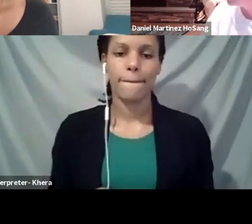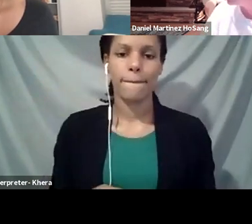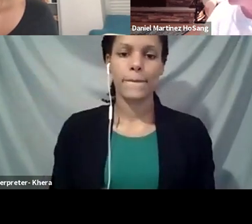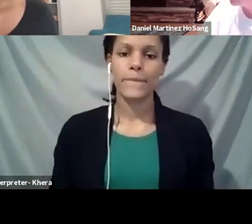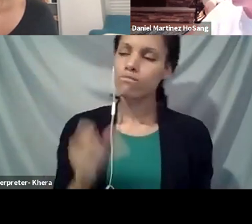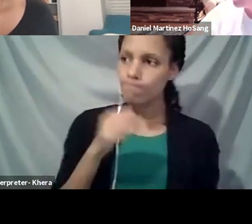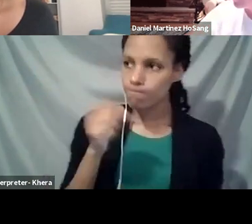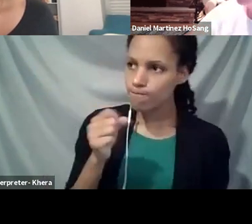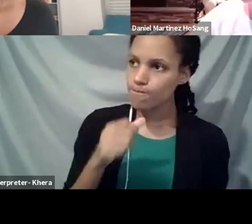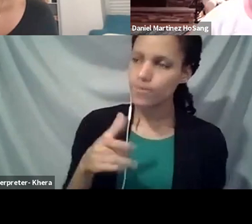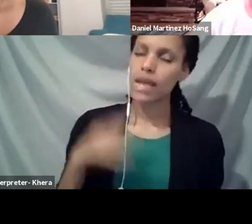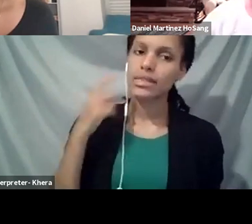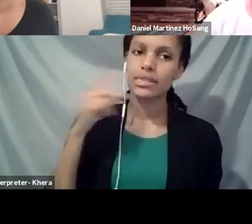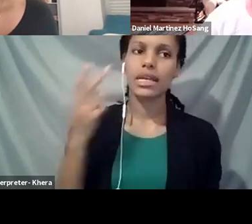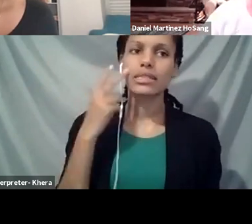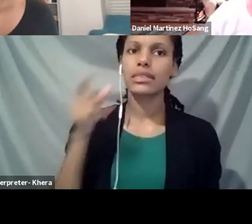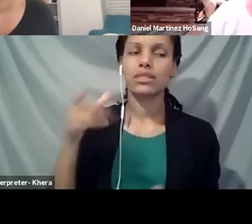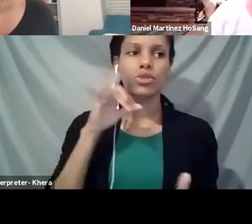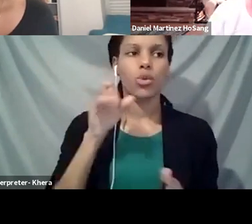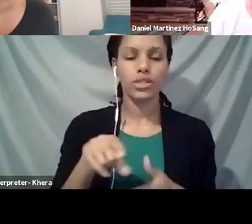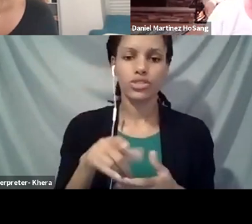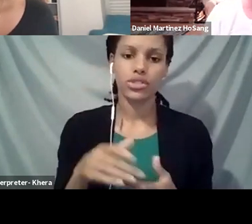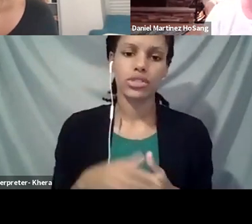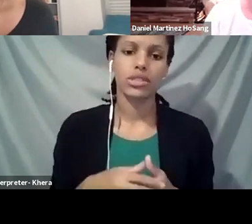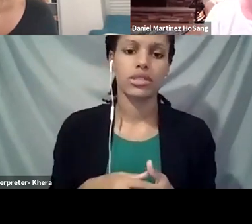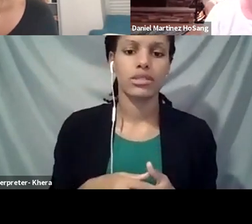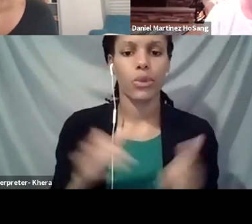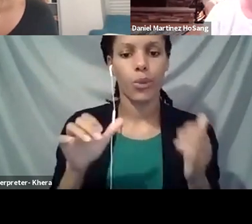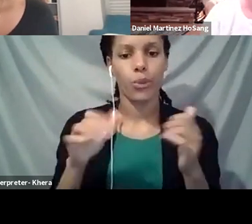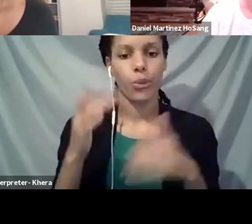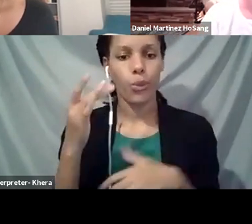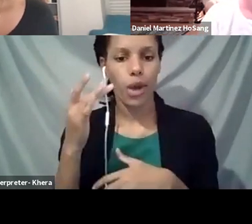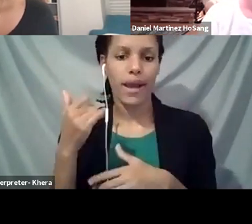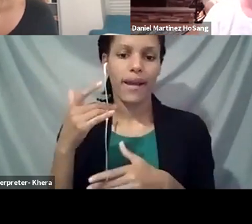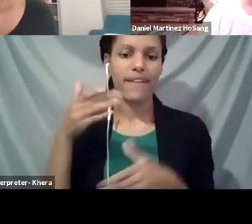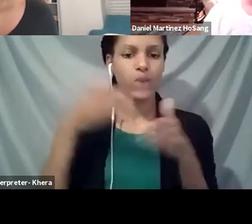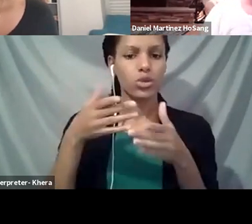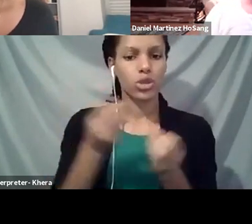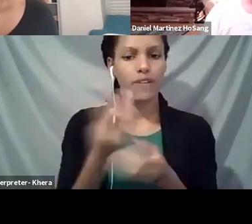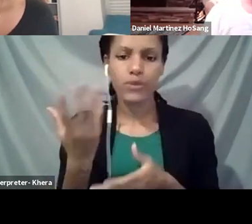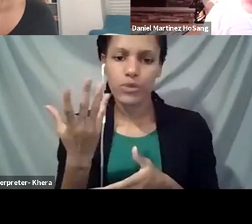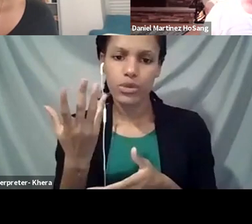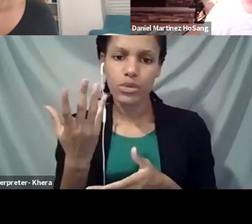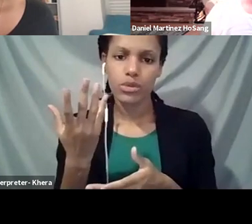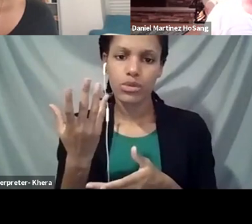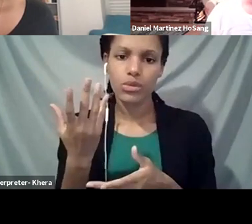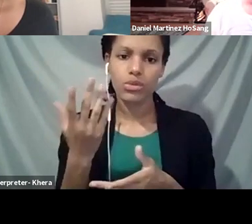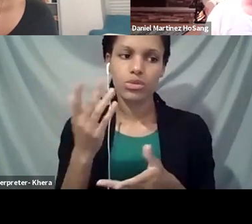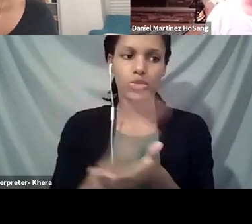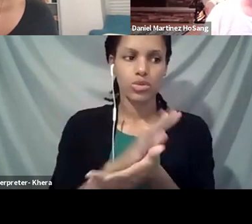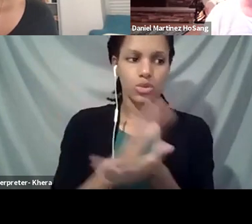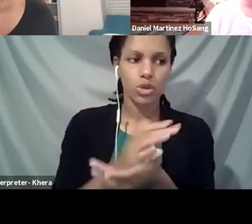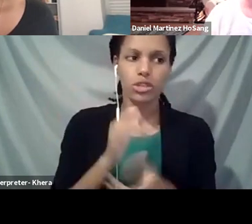about, you know, why focus on a couple schools, whereas it, as opposed to like fixing the system at